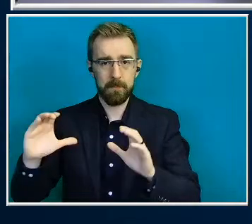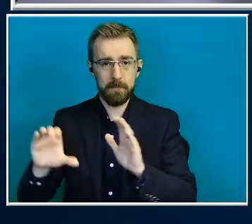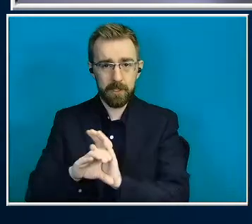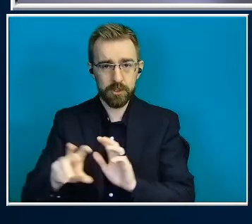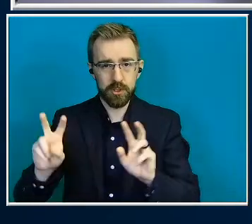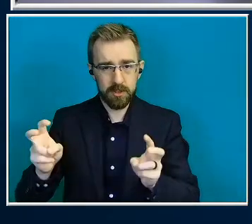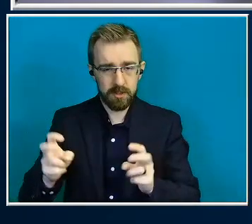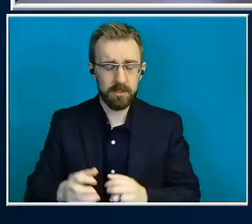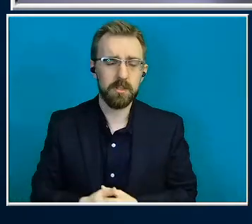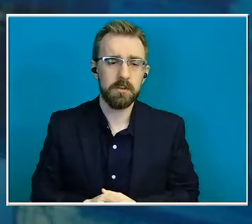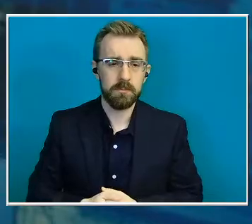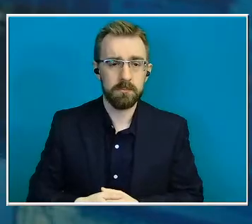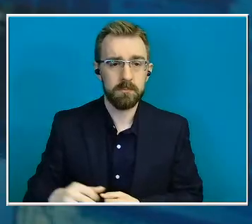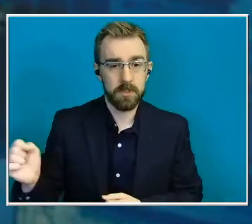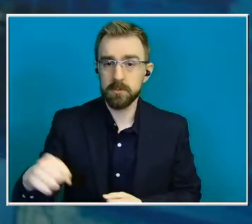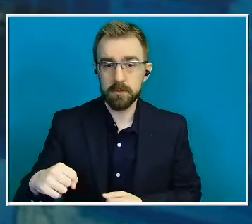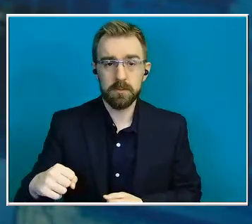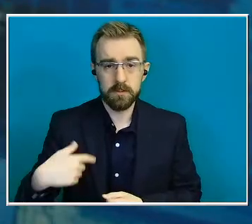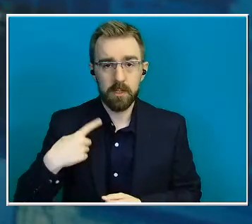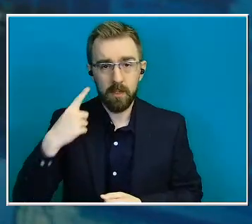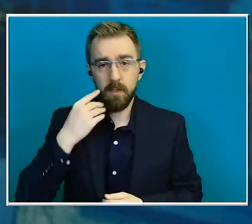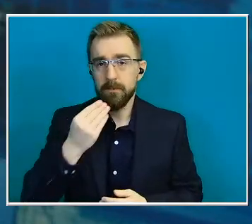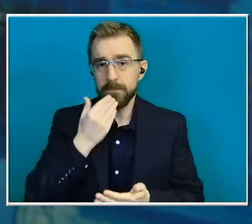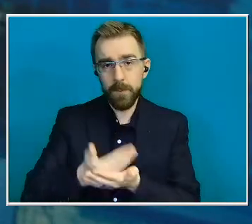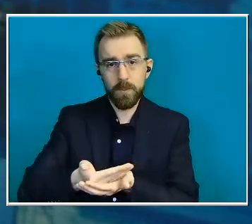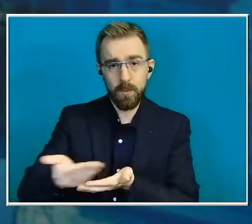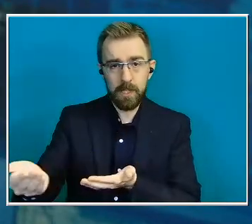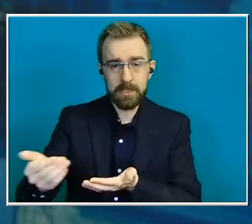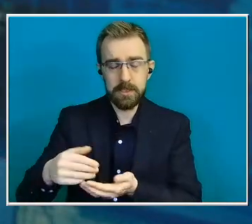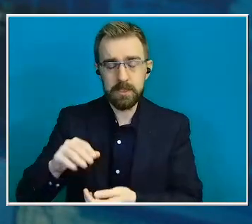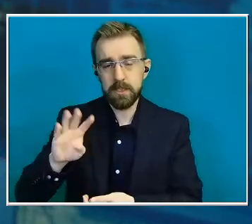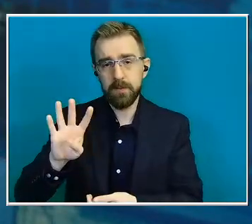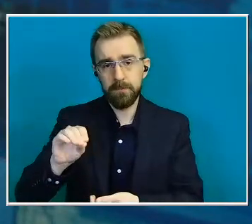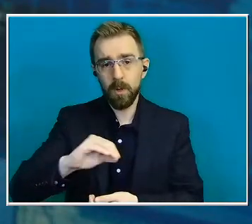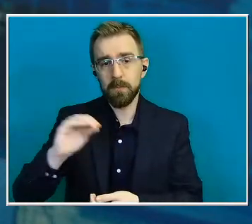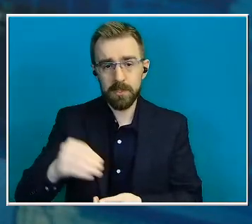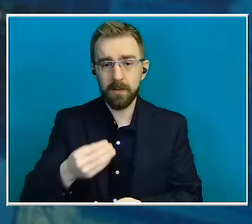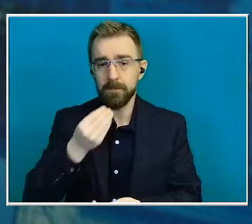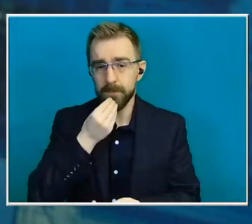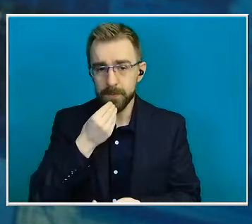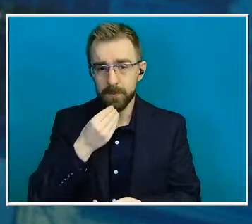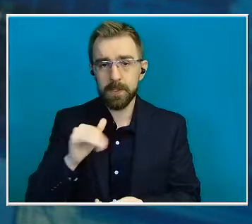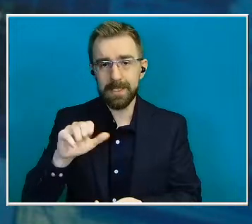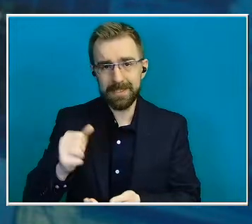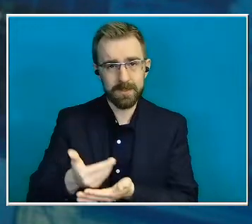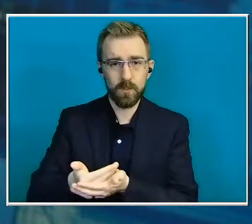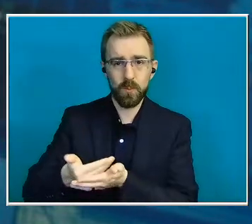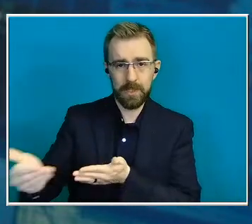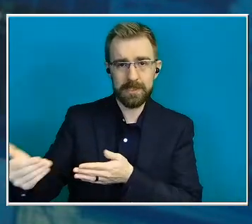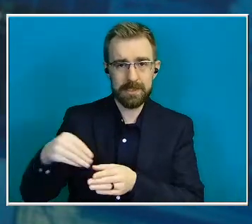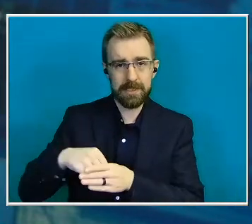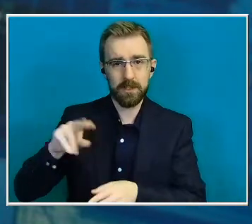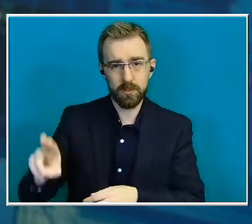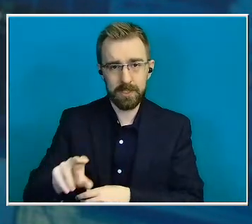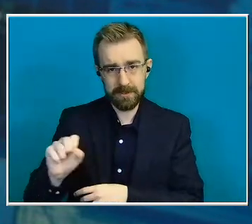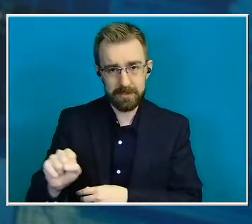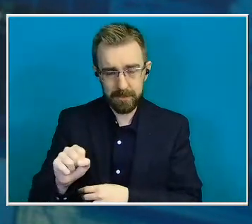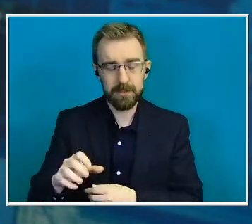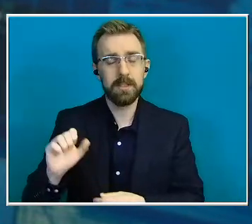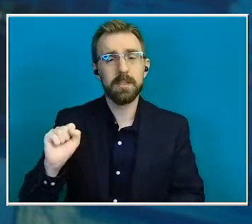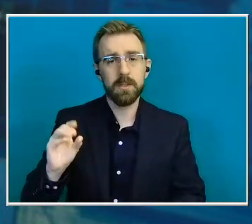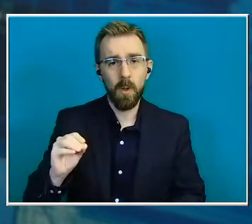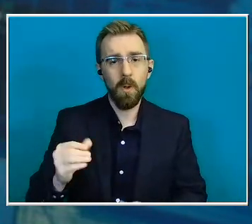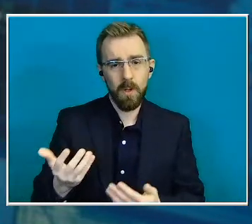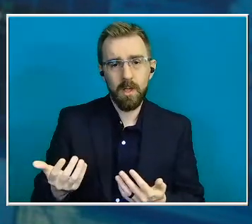Yes, I think food waste, 40% of food is wasted in the United States, and so there's a need